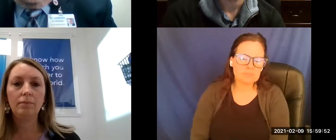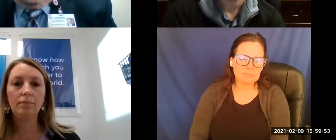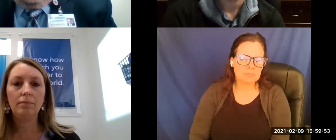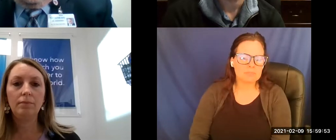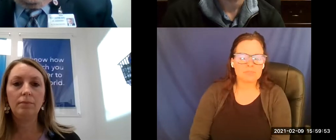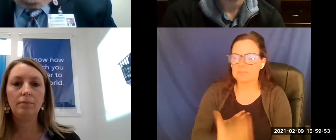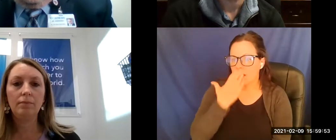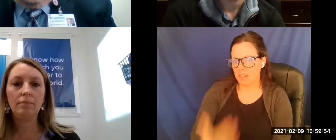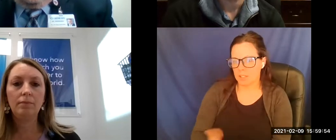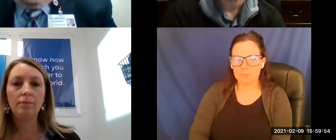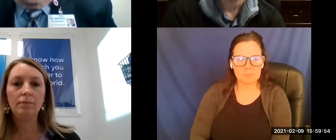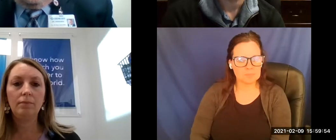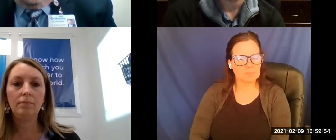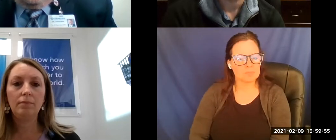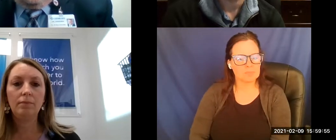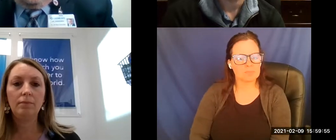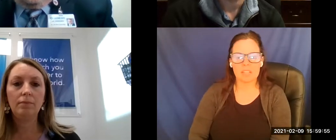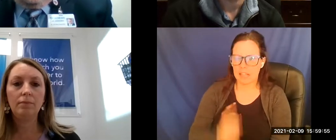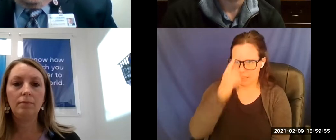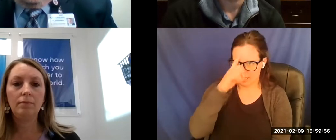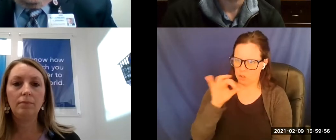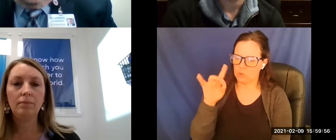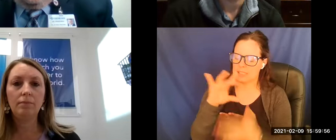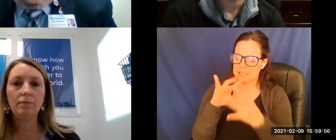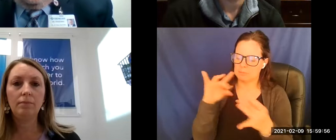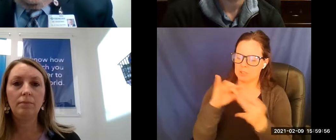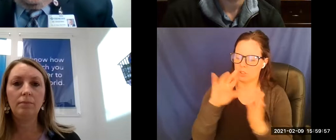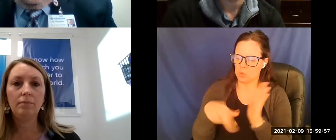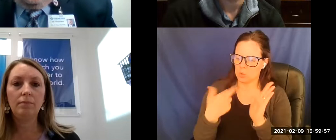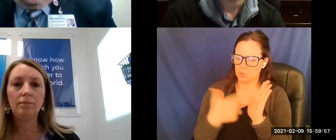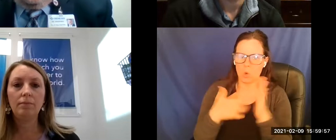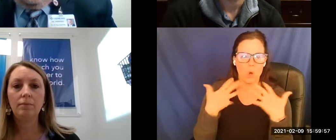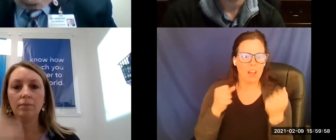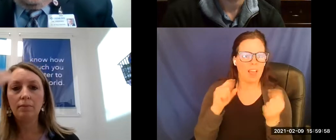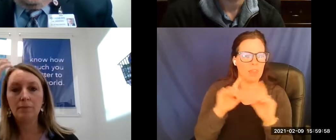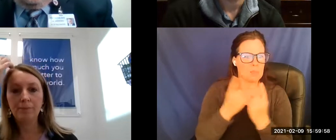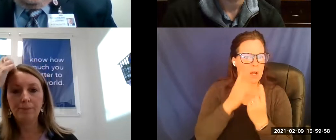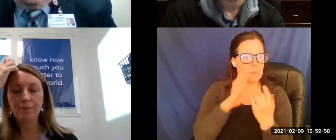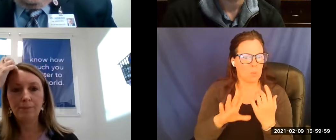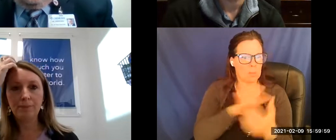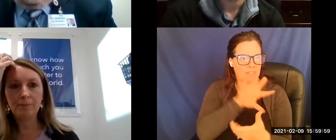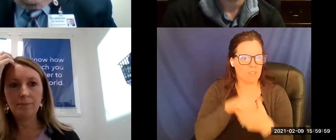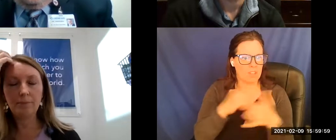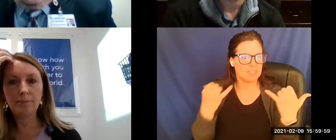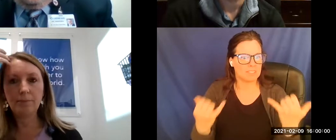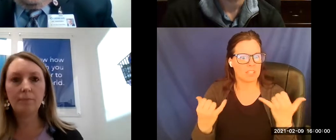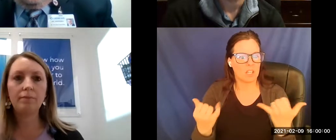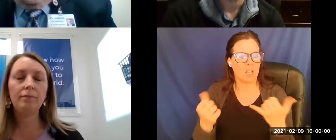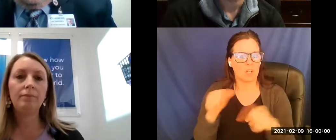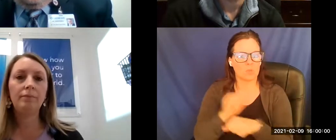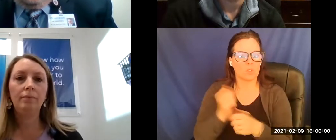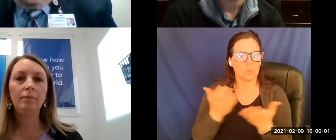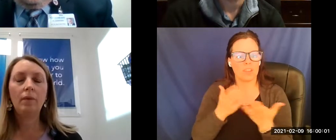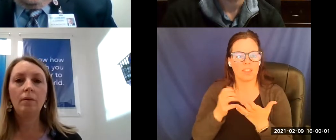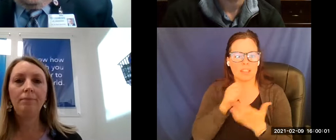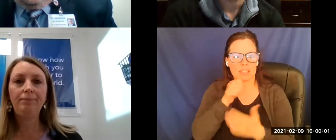Thank you. And I think you did address the role the health department will be playing now in terms of working with the